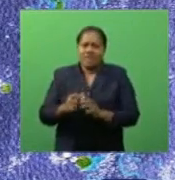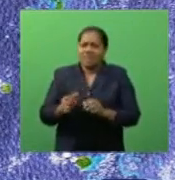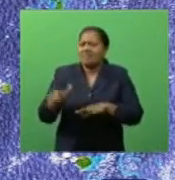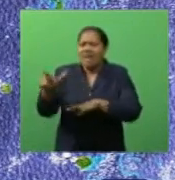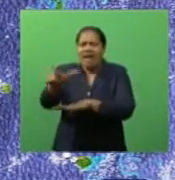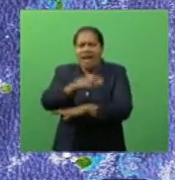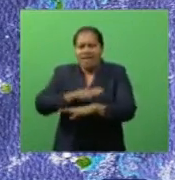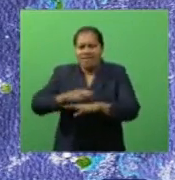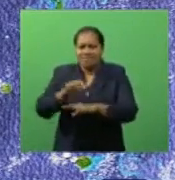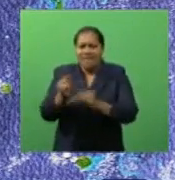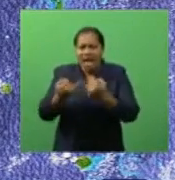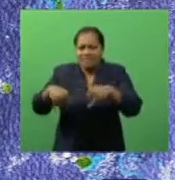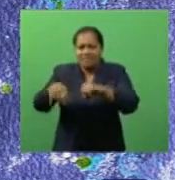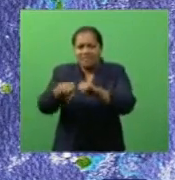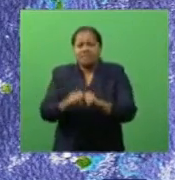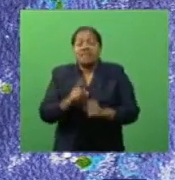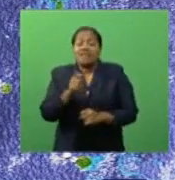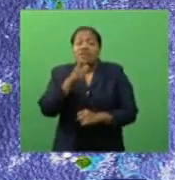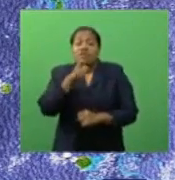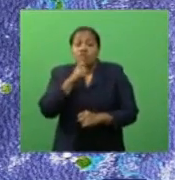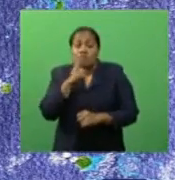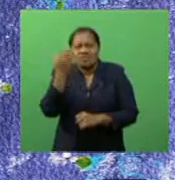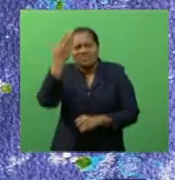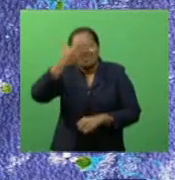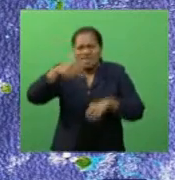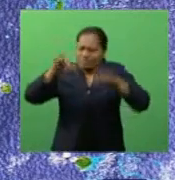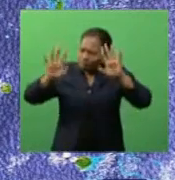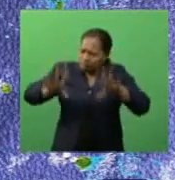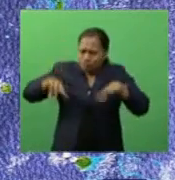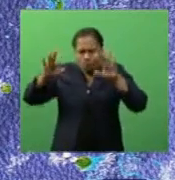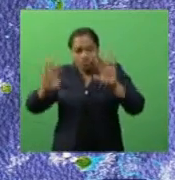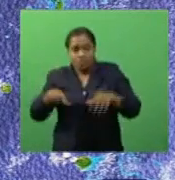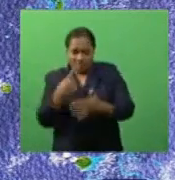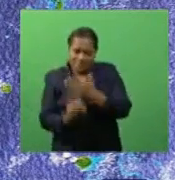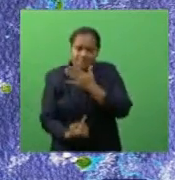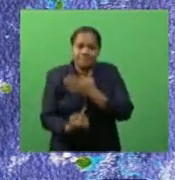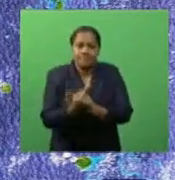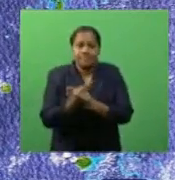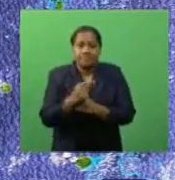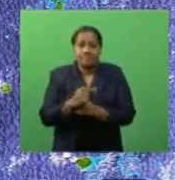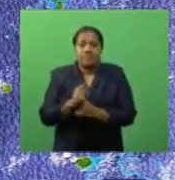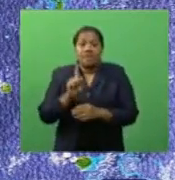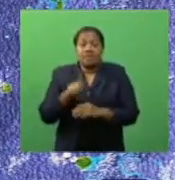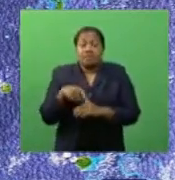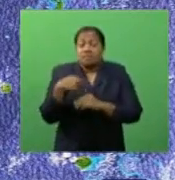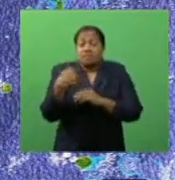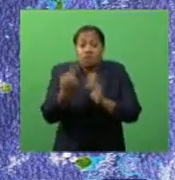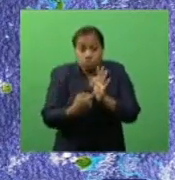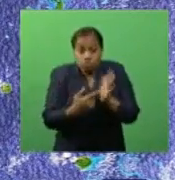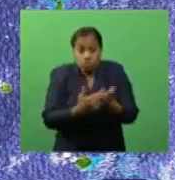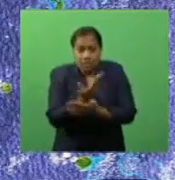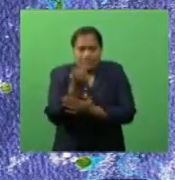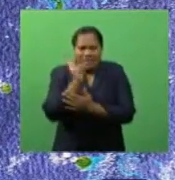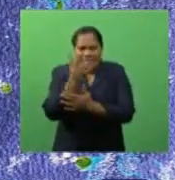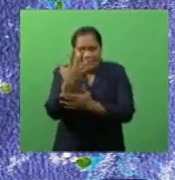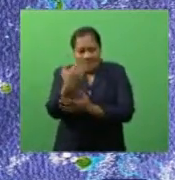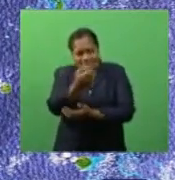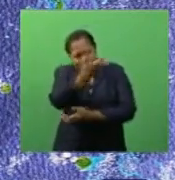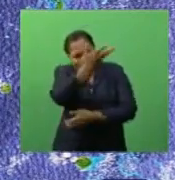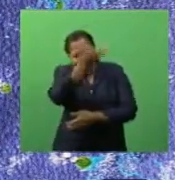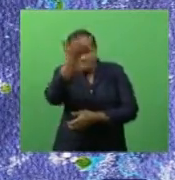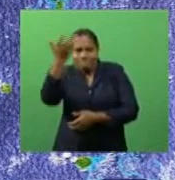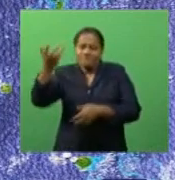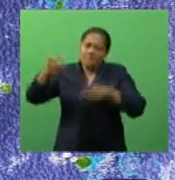with afternoon or evening showers. And our further outlook, we're looking on to Tuesday. Again, cloudy periods with